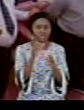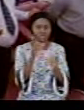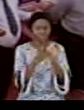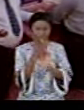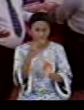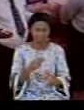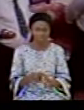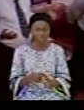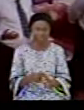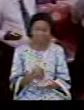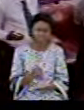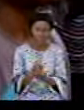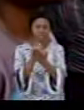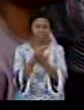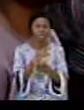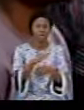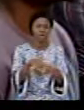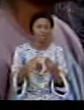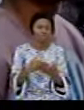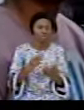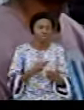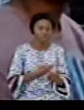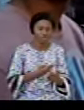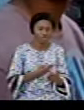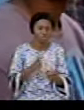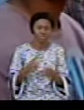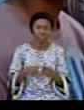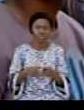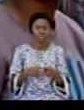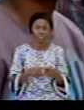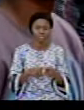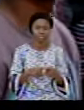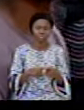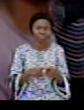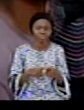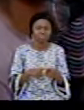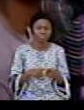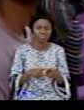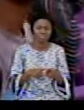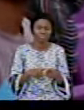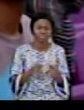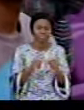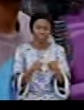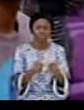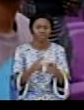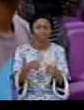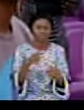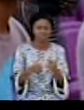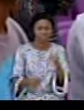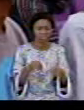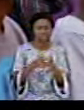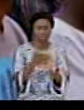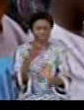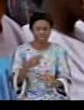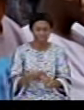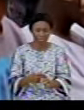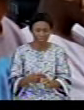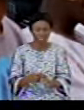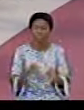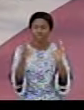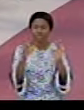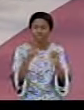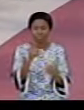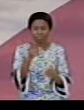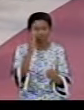every one of us, Lord, to run to the end. None of us will give up midway in